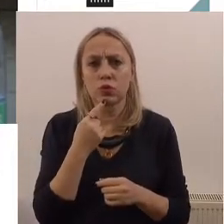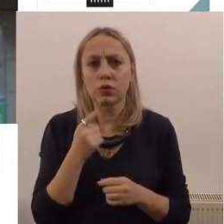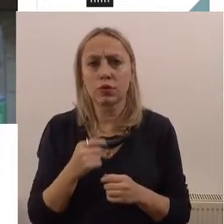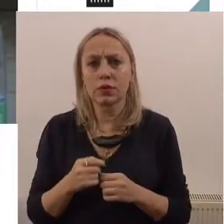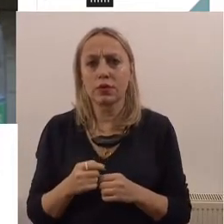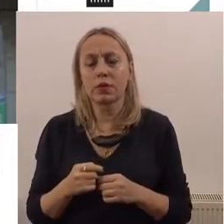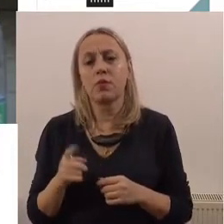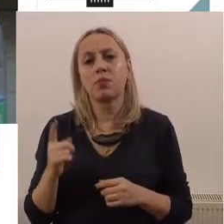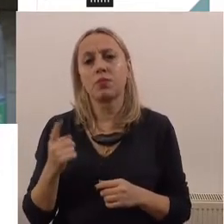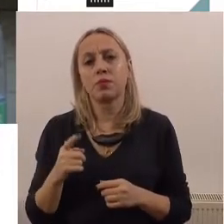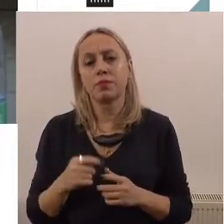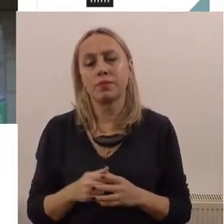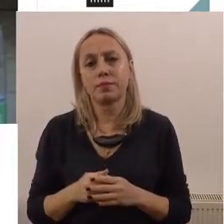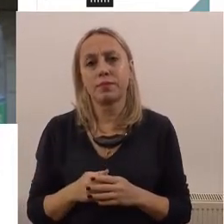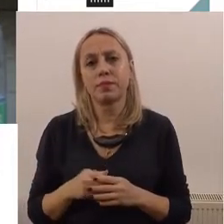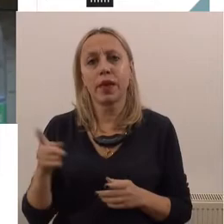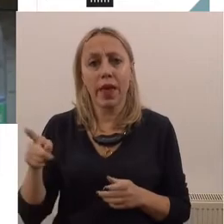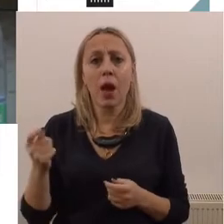lessons.